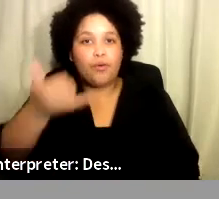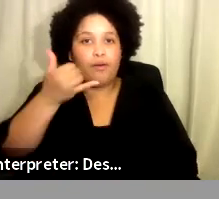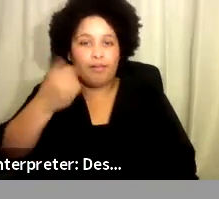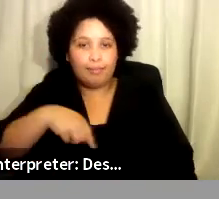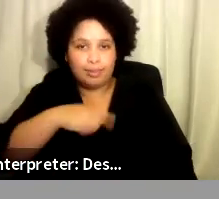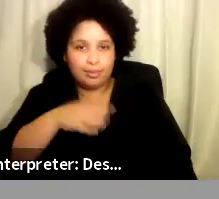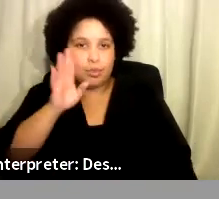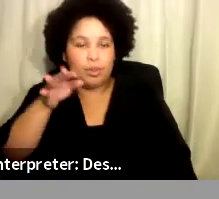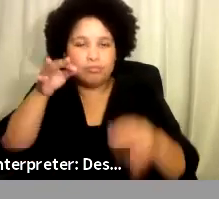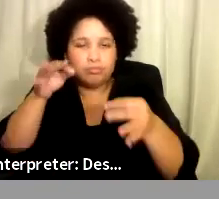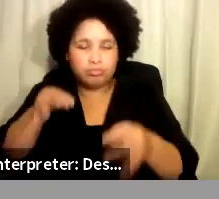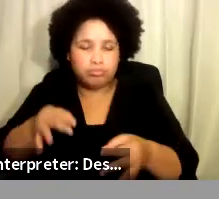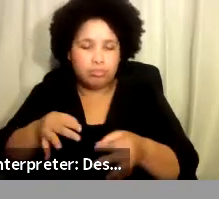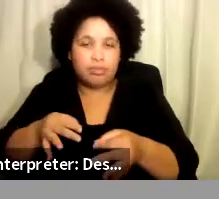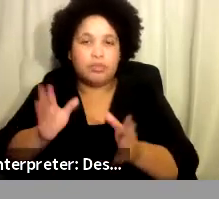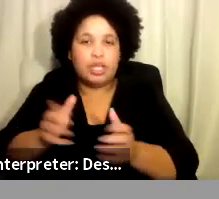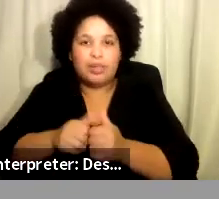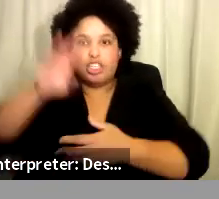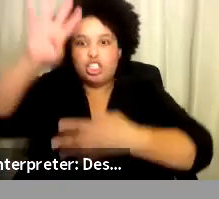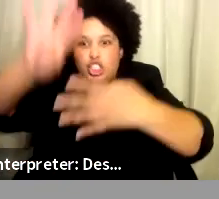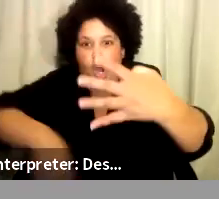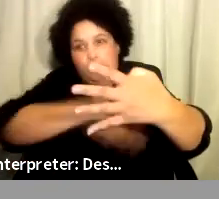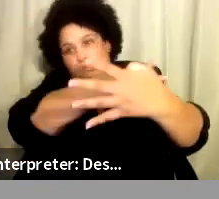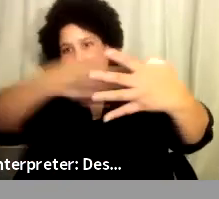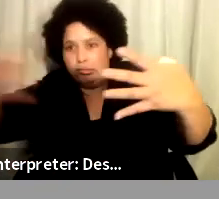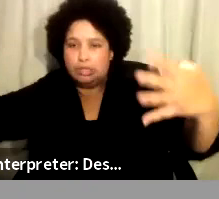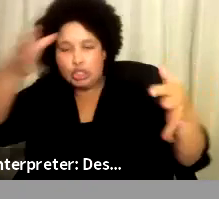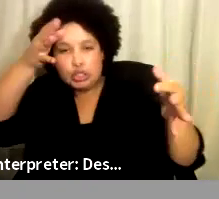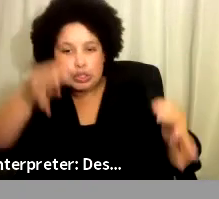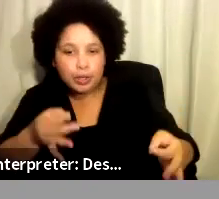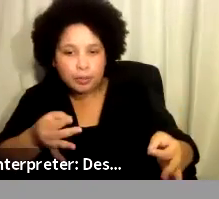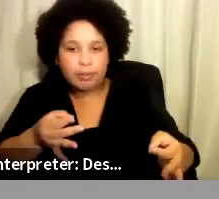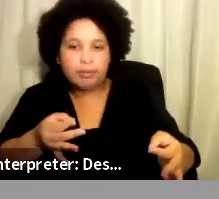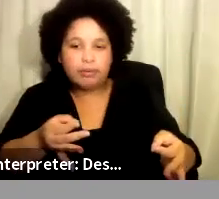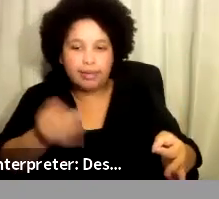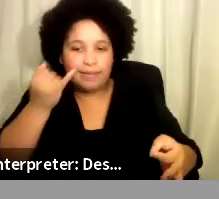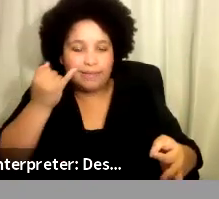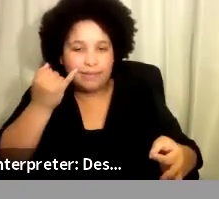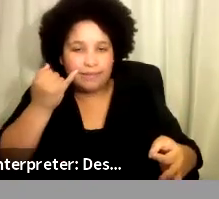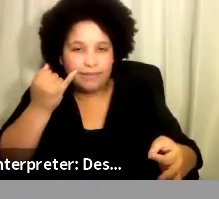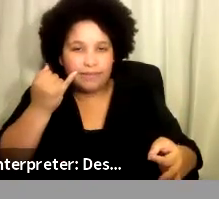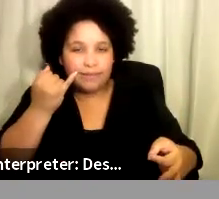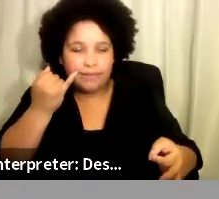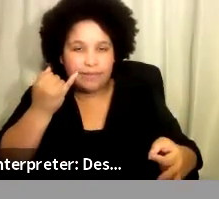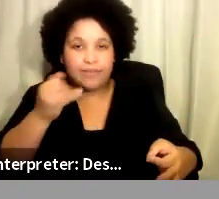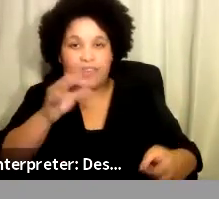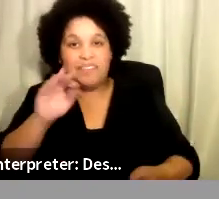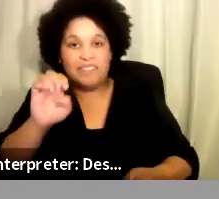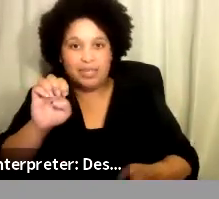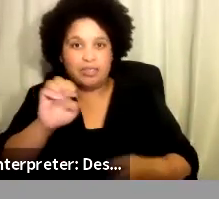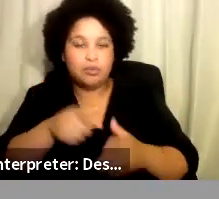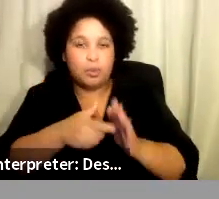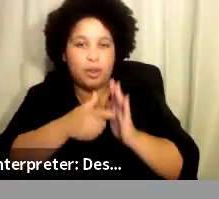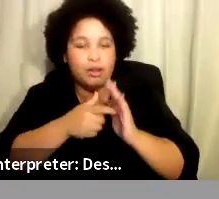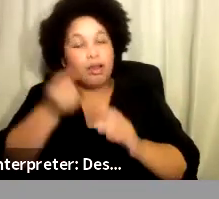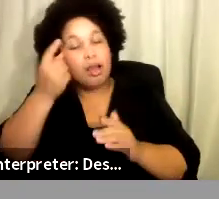through, because there's a very lengthy chart that we look at to determine if indeed there is a fee. Most of our